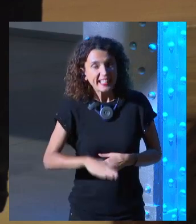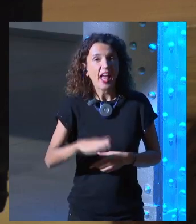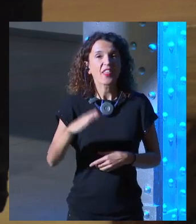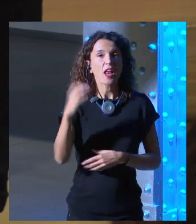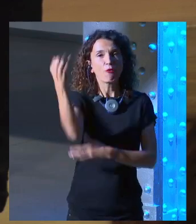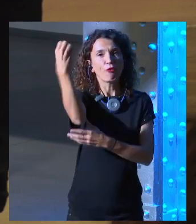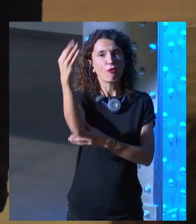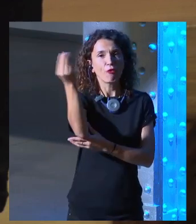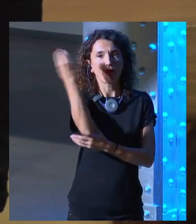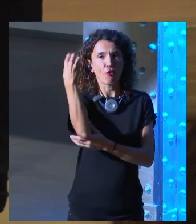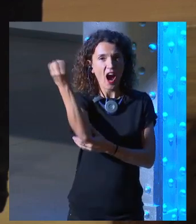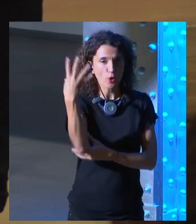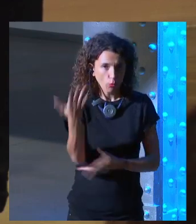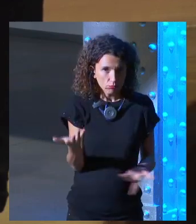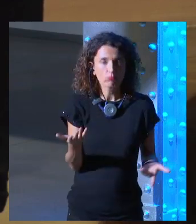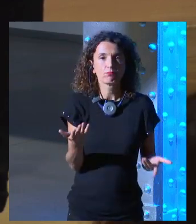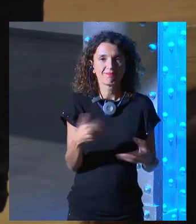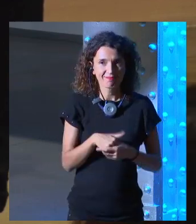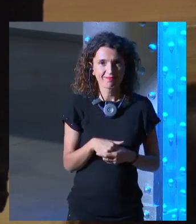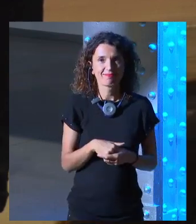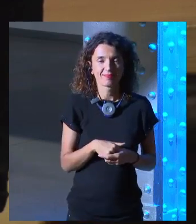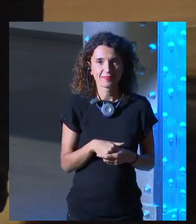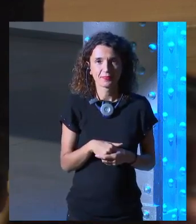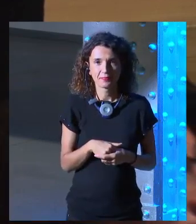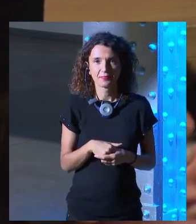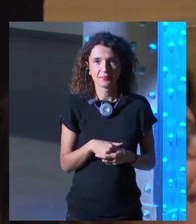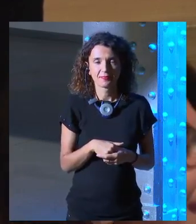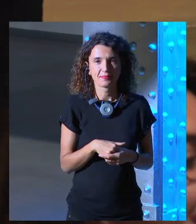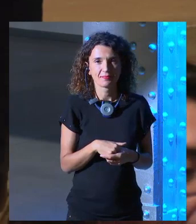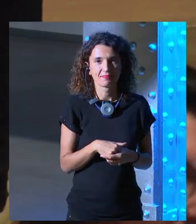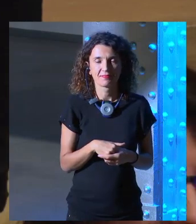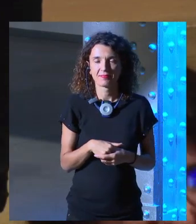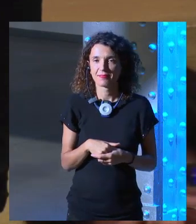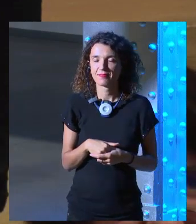Yeah. That's yeah. It's lighthouse keeping.